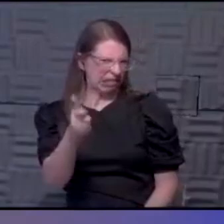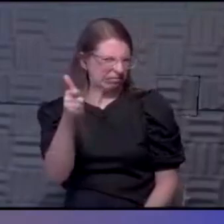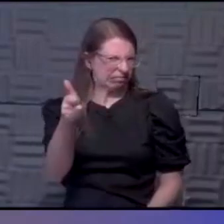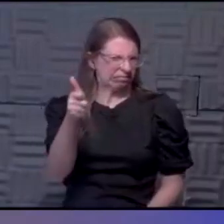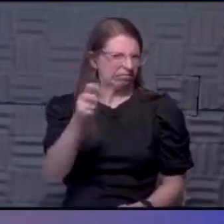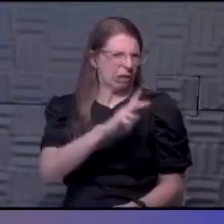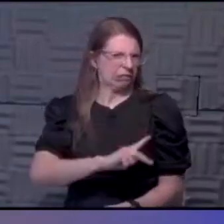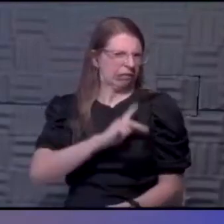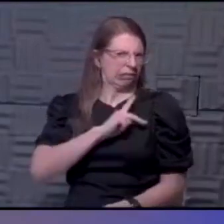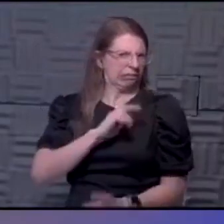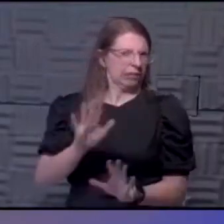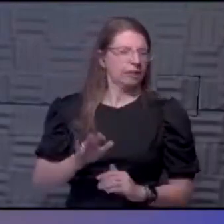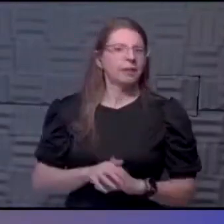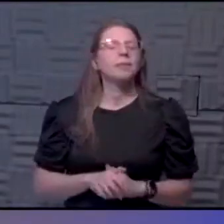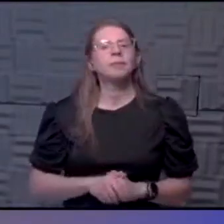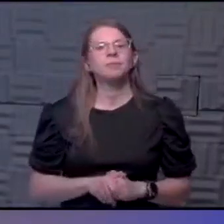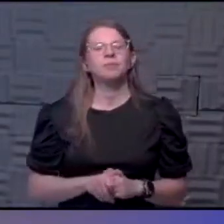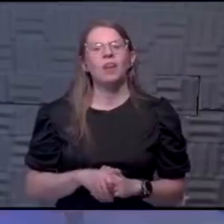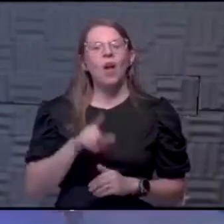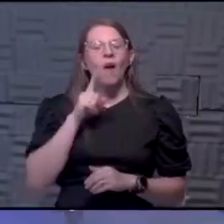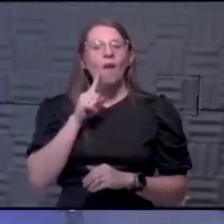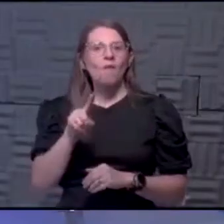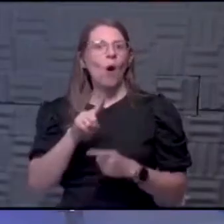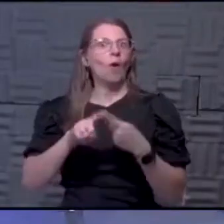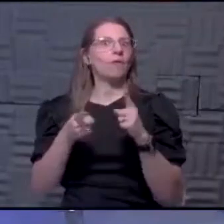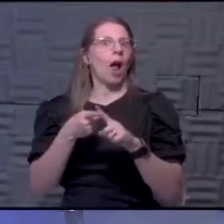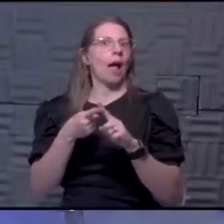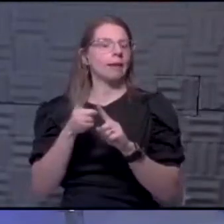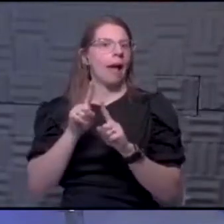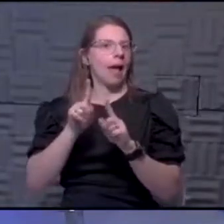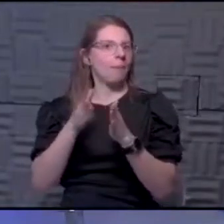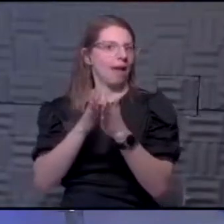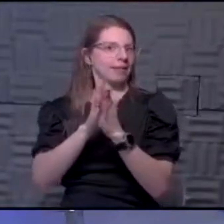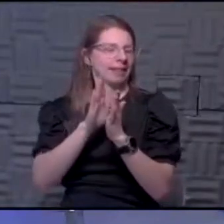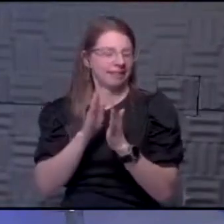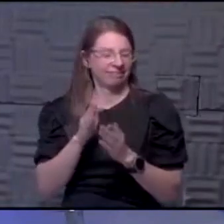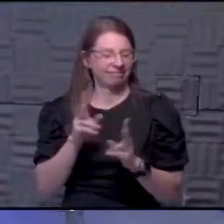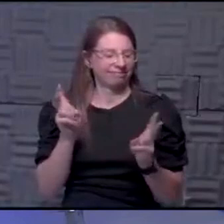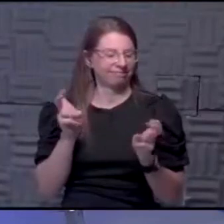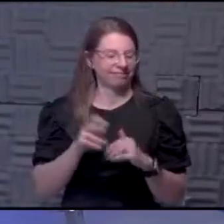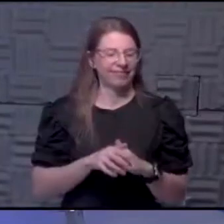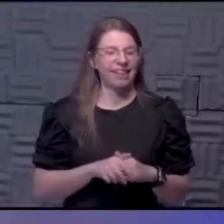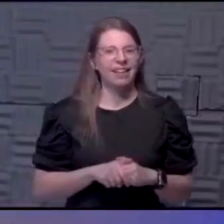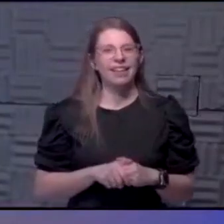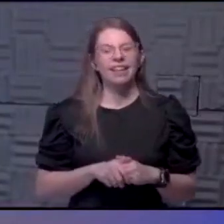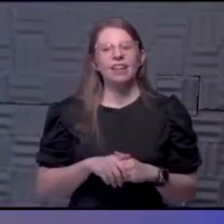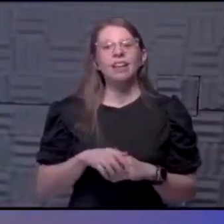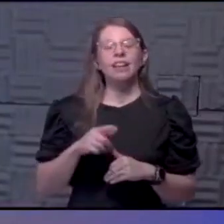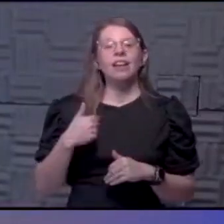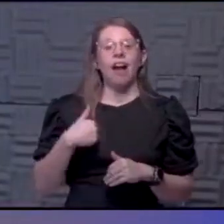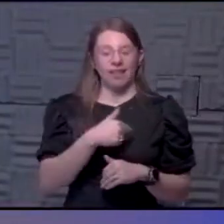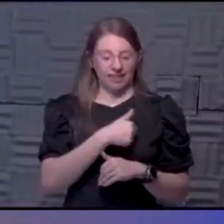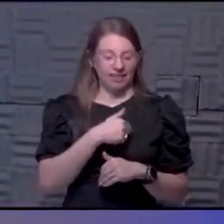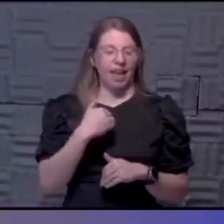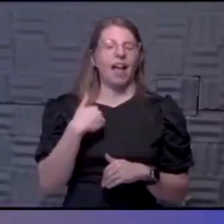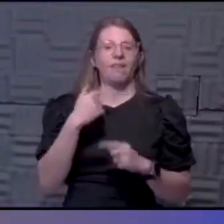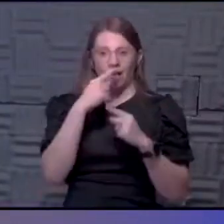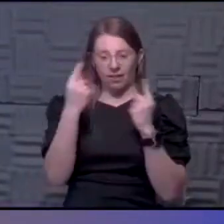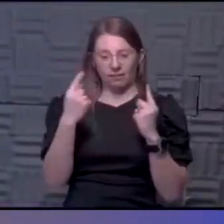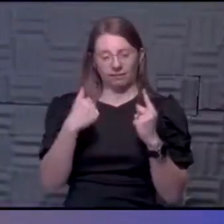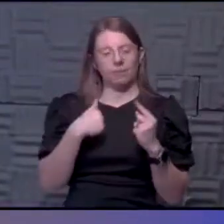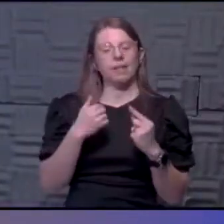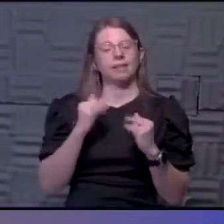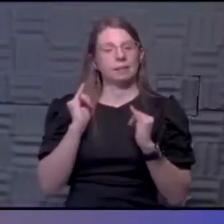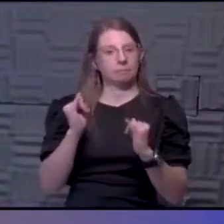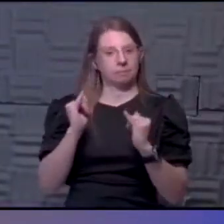it may be. Yeah, so For a friend. yes, asking for a friend. Yeah, so those of us that do have allergies, I also